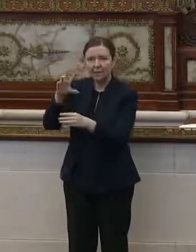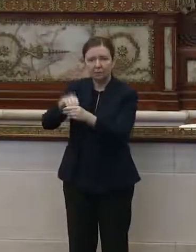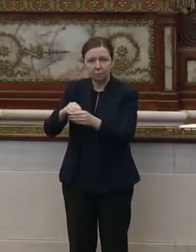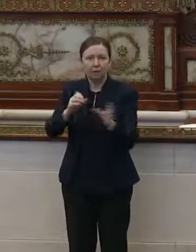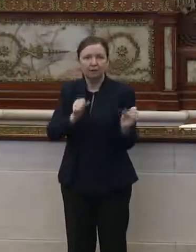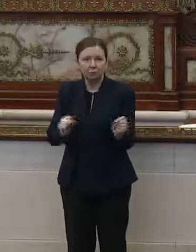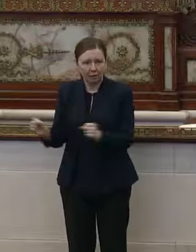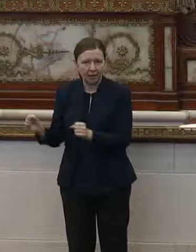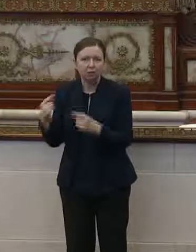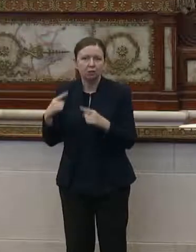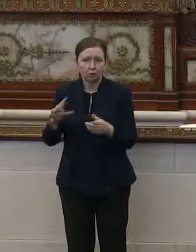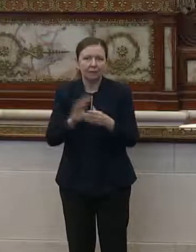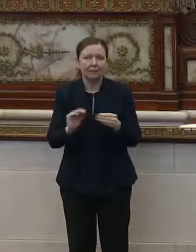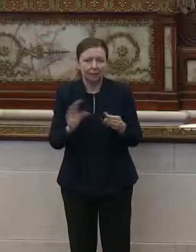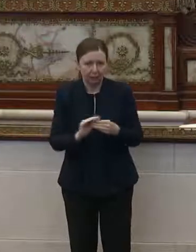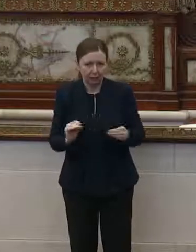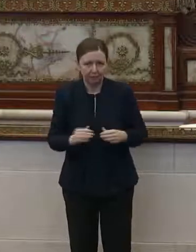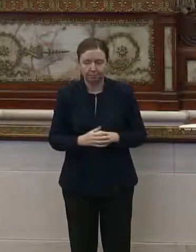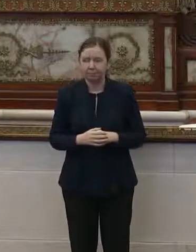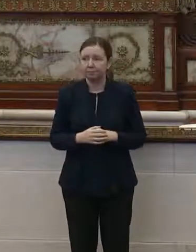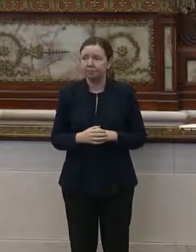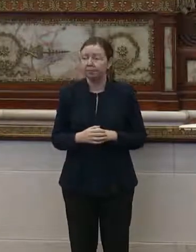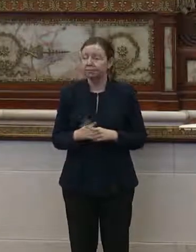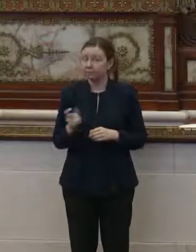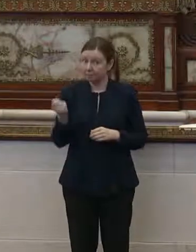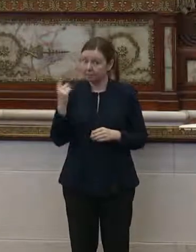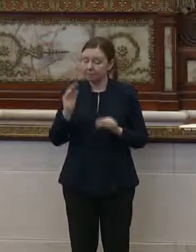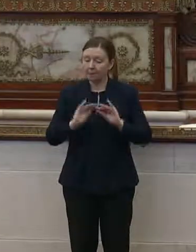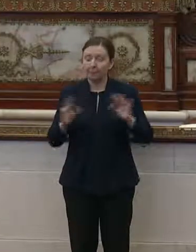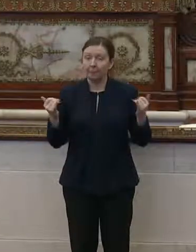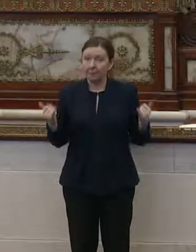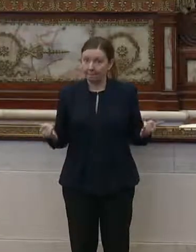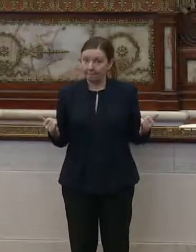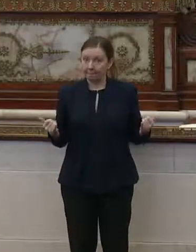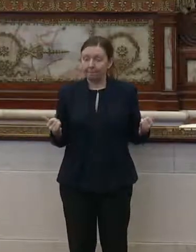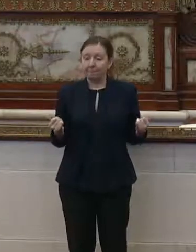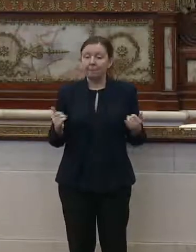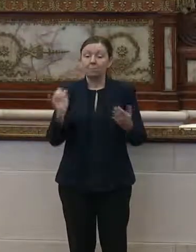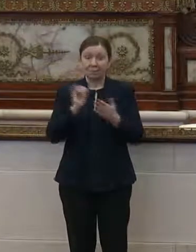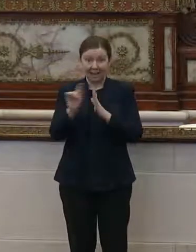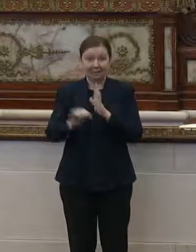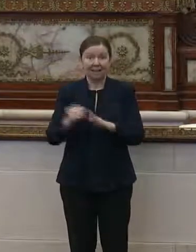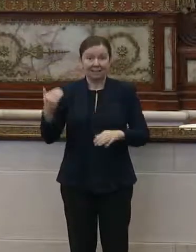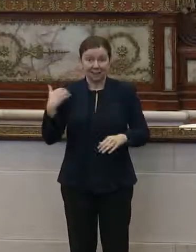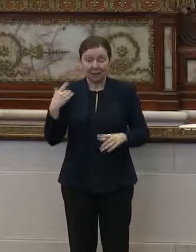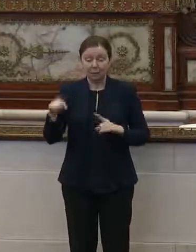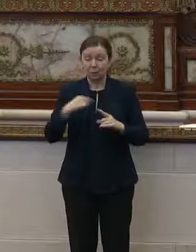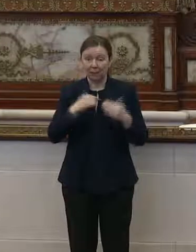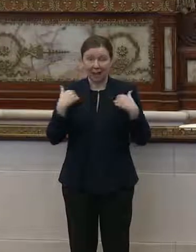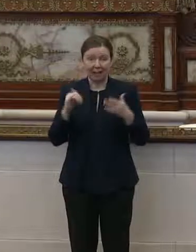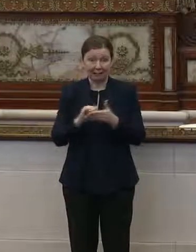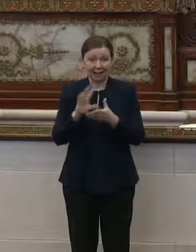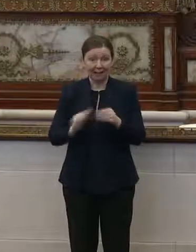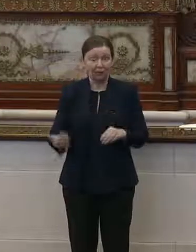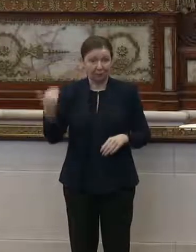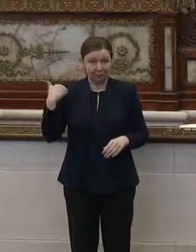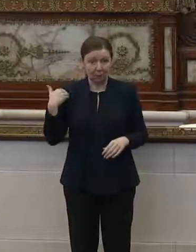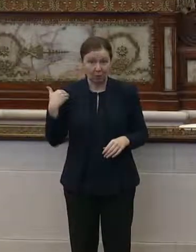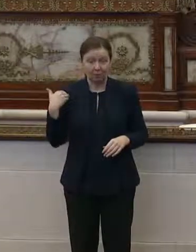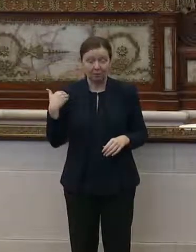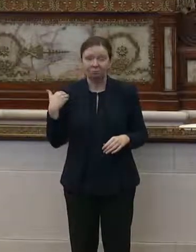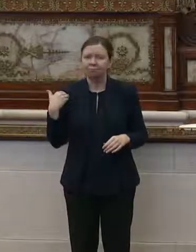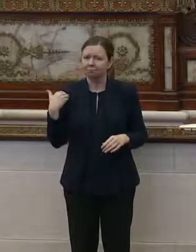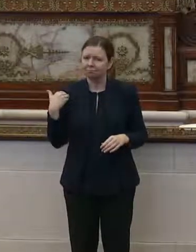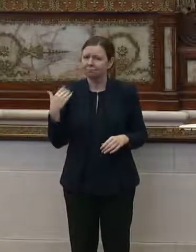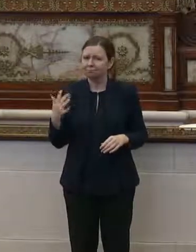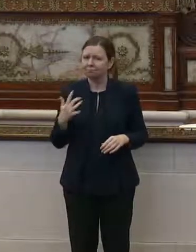strategy during this hearing. Although it is clear to me now that at that time when we had this hearing, it is